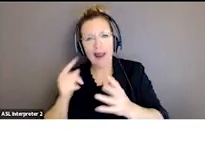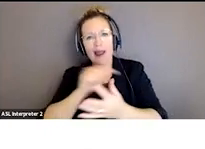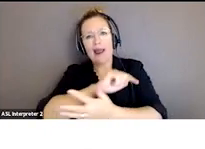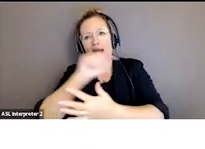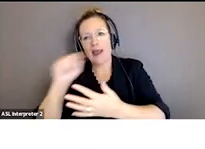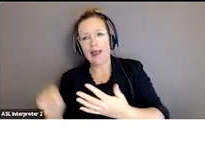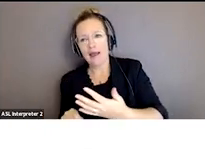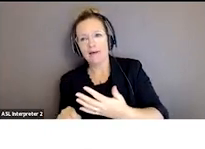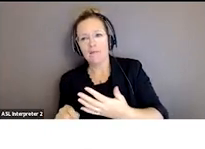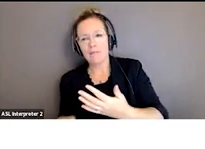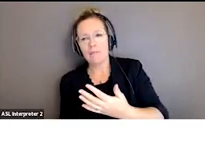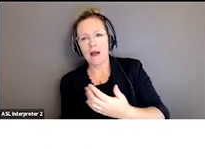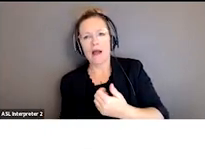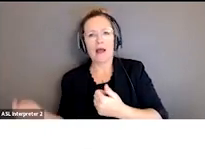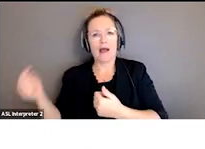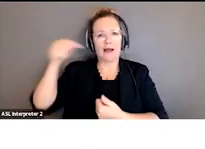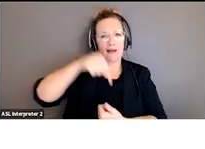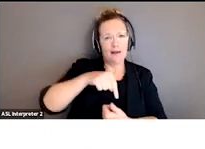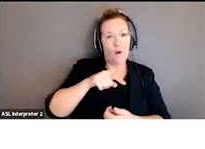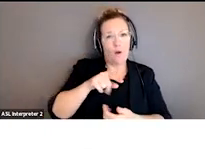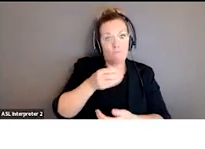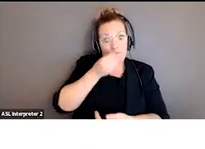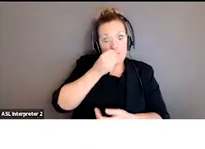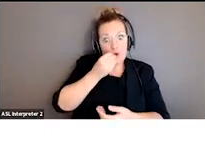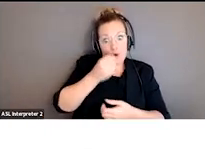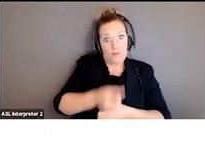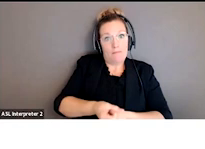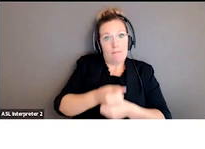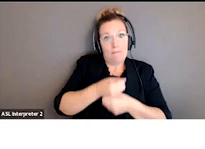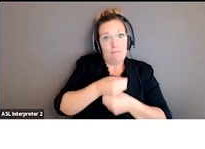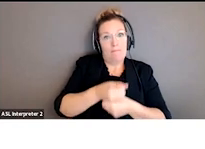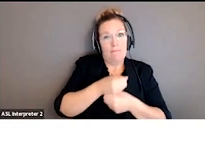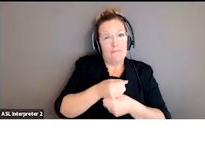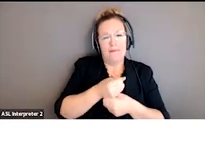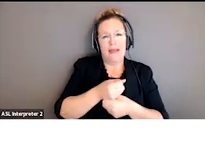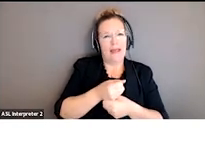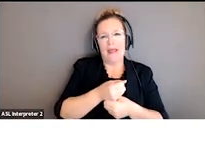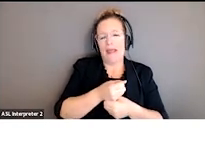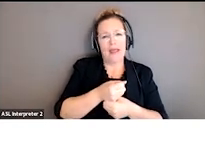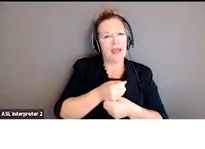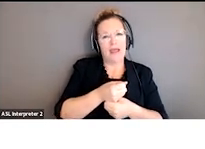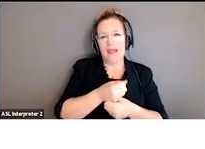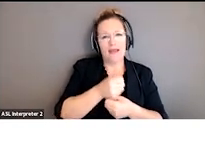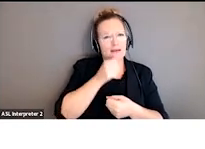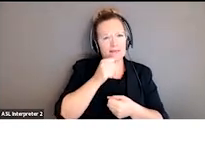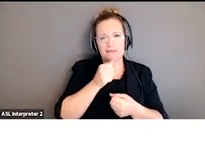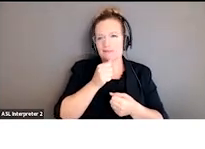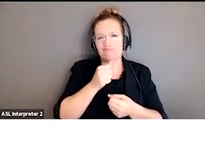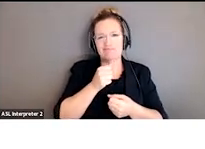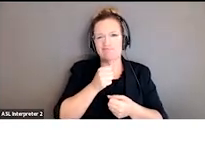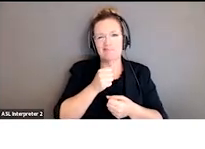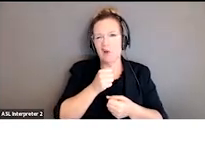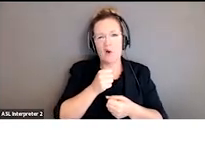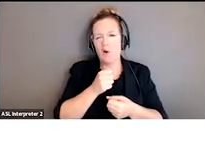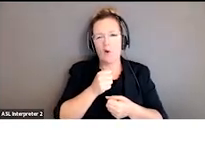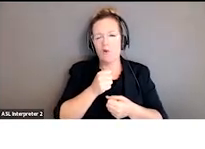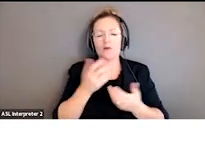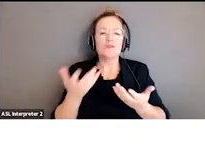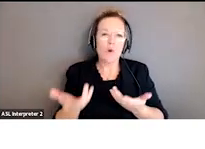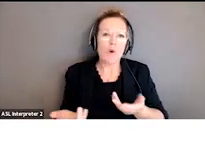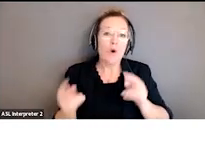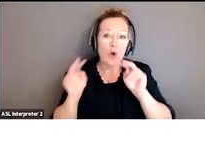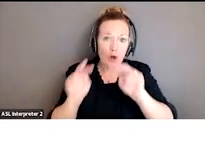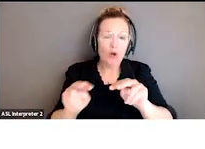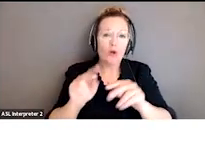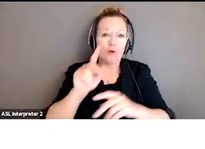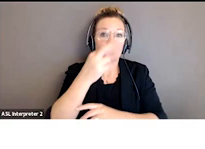cover what they are making. Everything is in the brand. Everything's in the McDonald's brand. So if you're looking at a restaurant, you